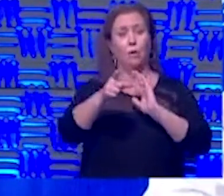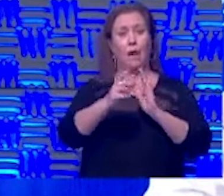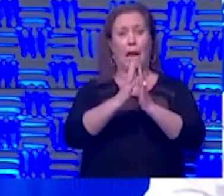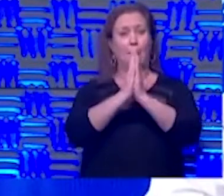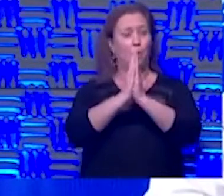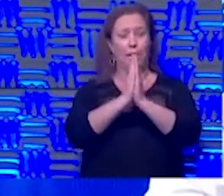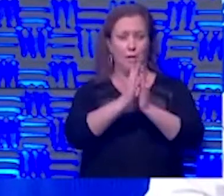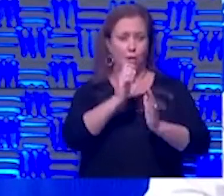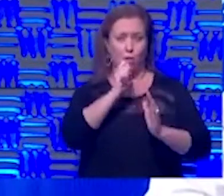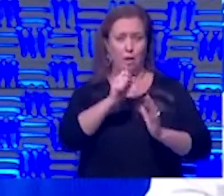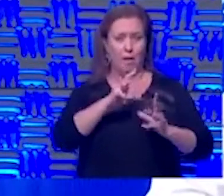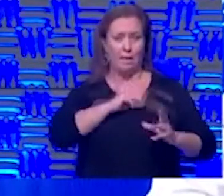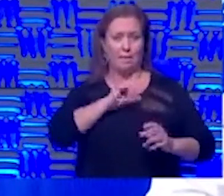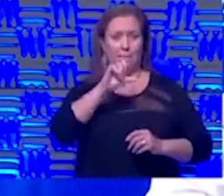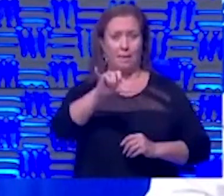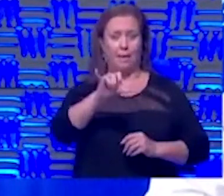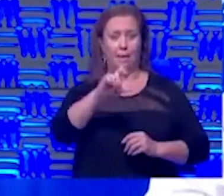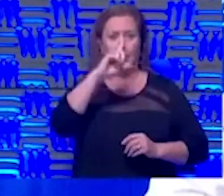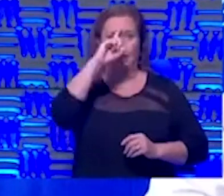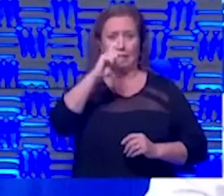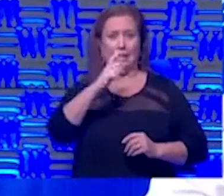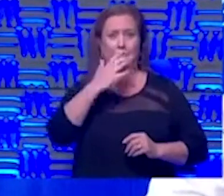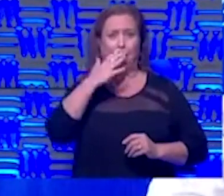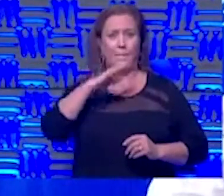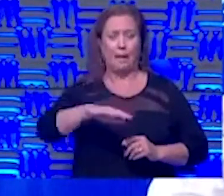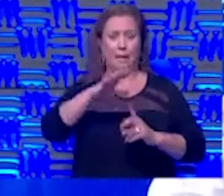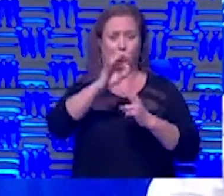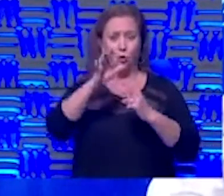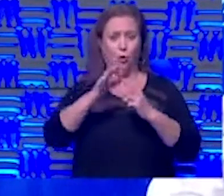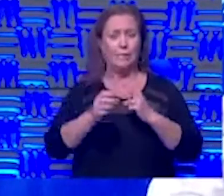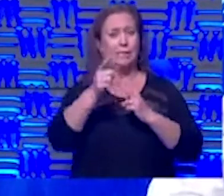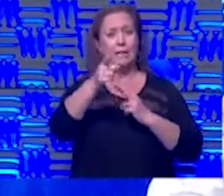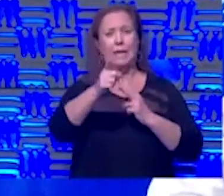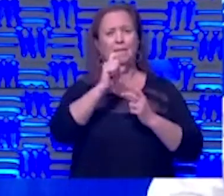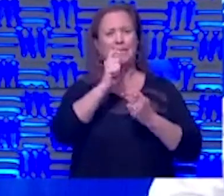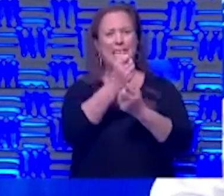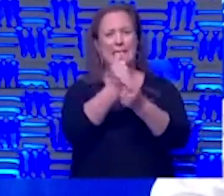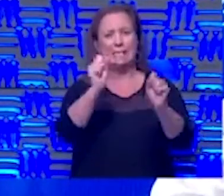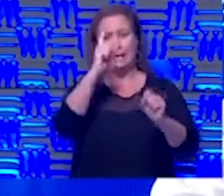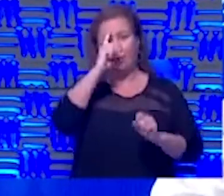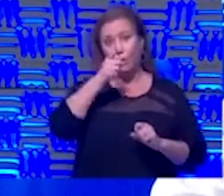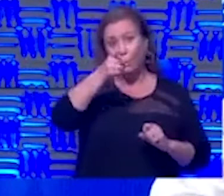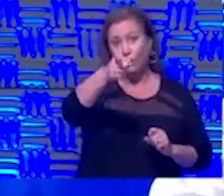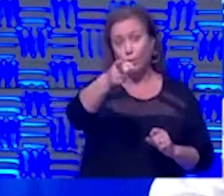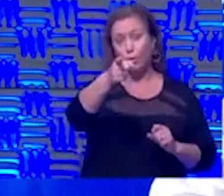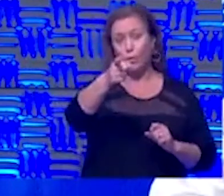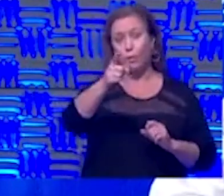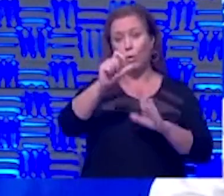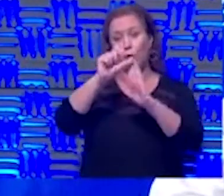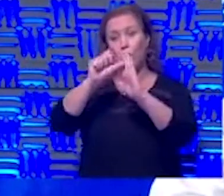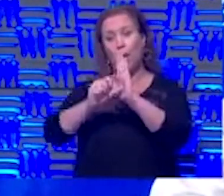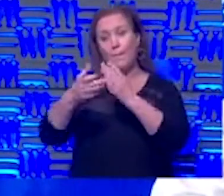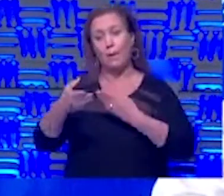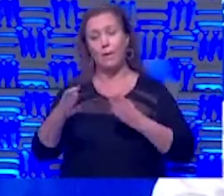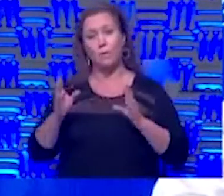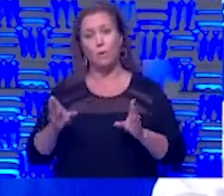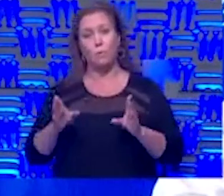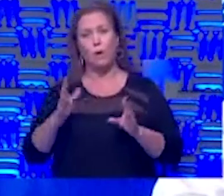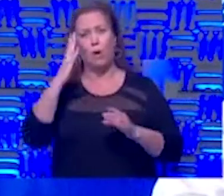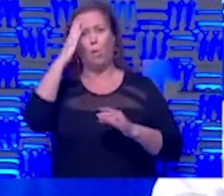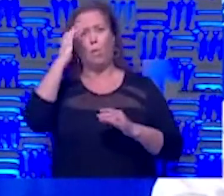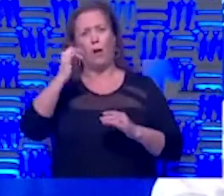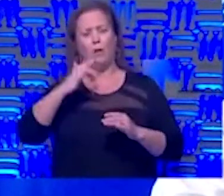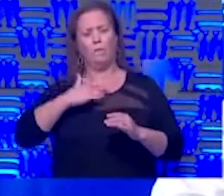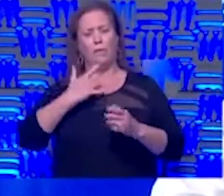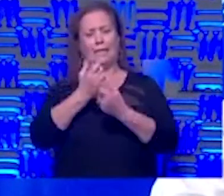you would not be, because that would be a really, really, really bad choice. So if it's not safe for you when you're in the operating room, why do you